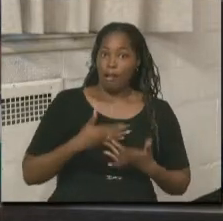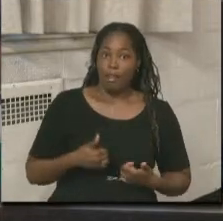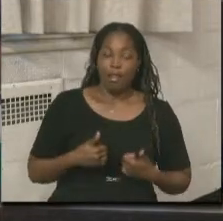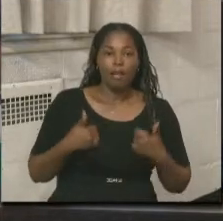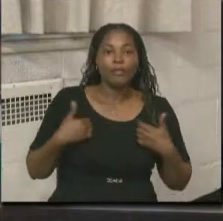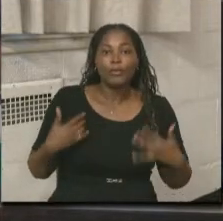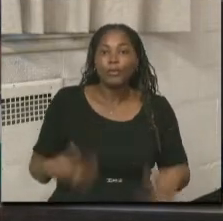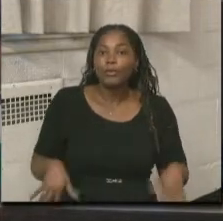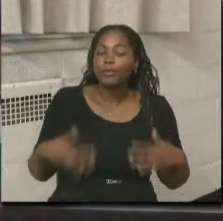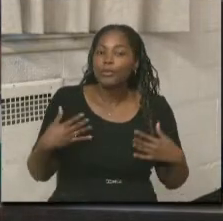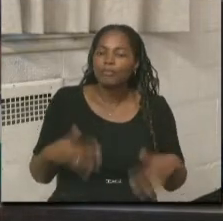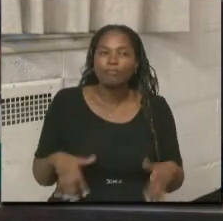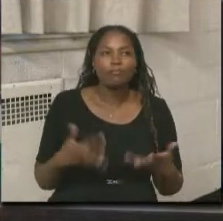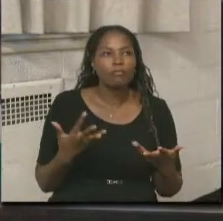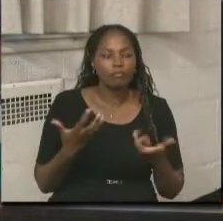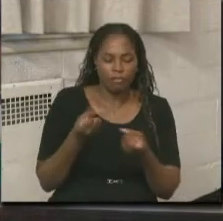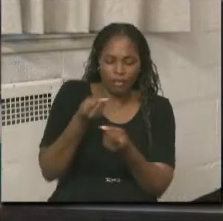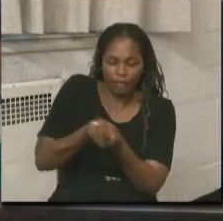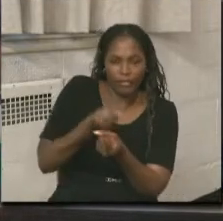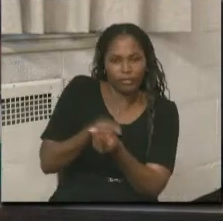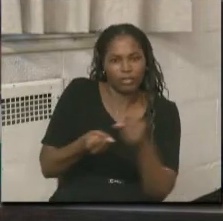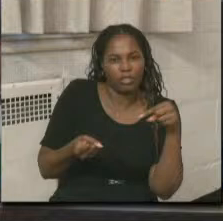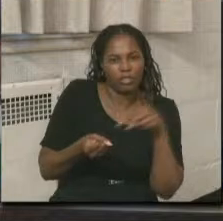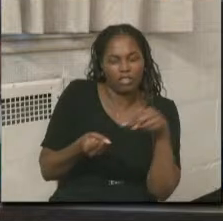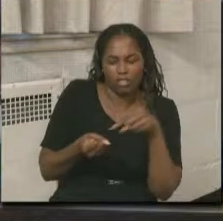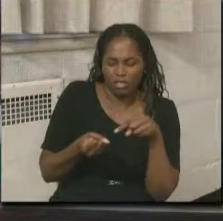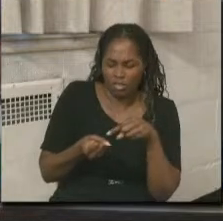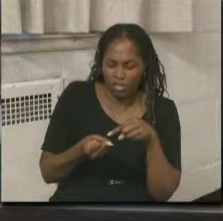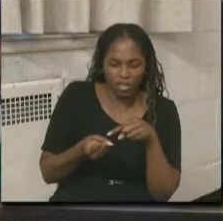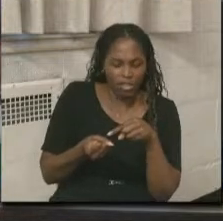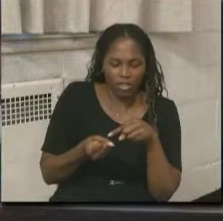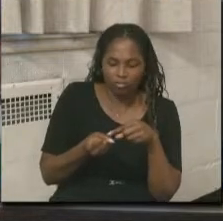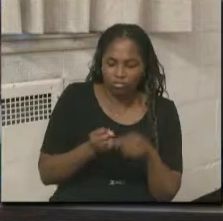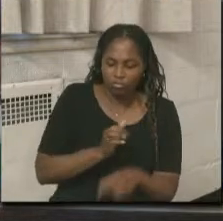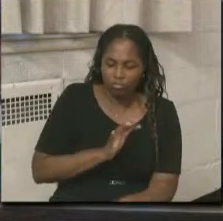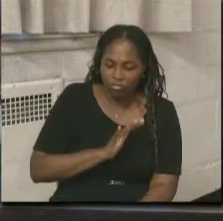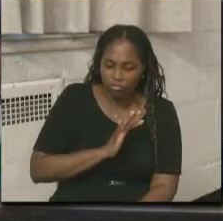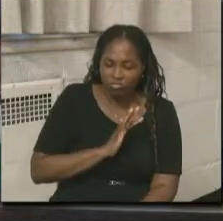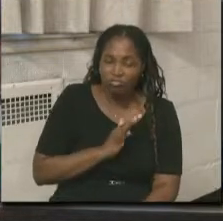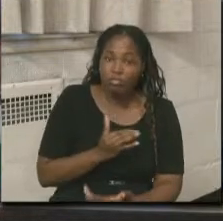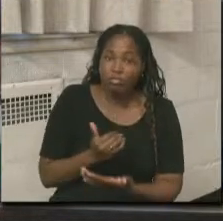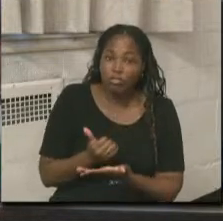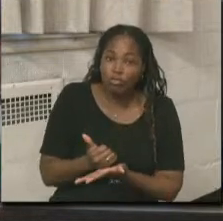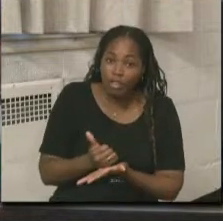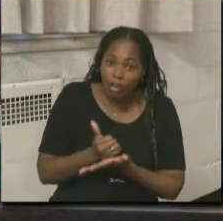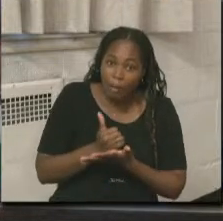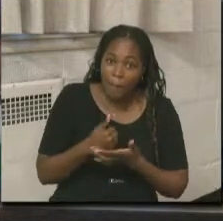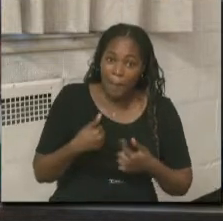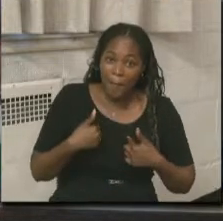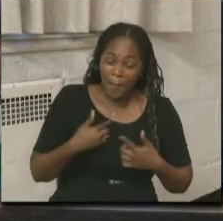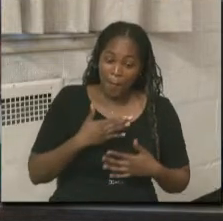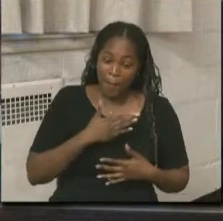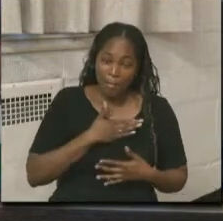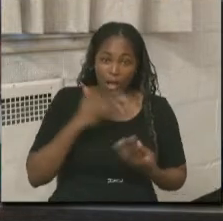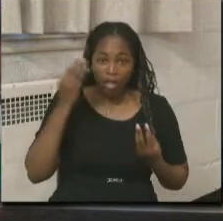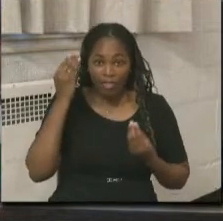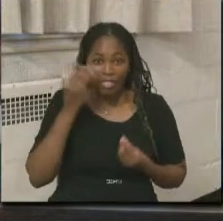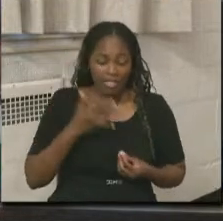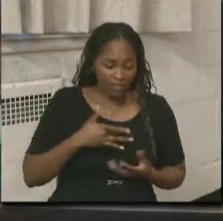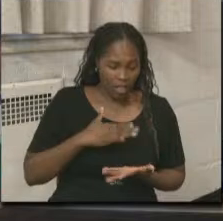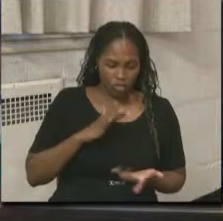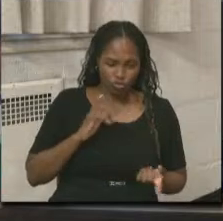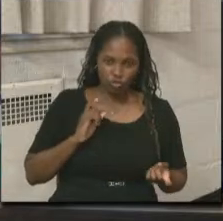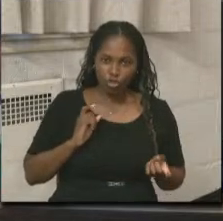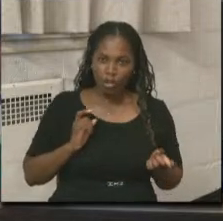even explain what advocacy has done for me. It has truly changed me as a person. It's shown me my passion